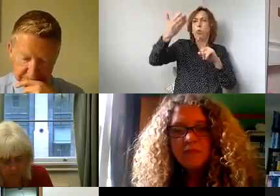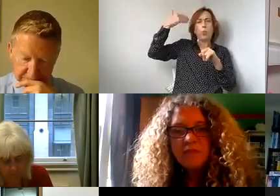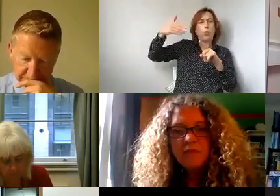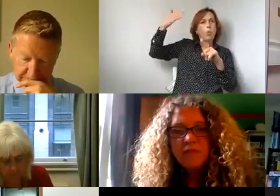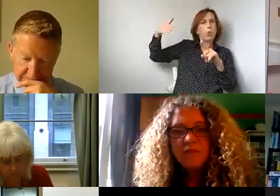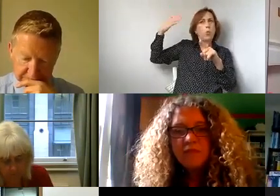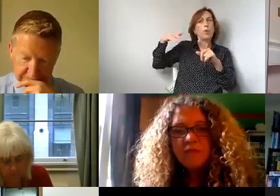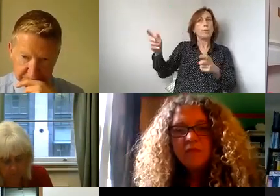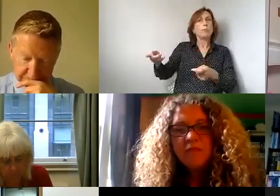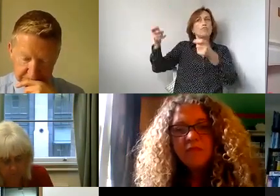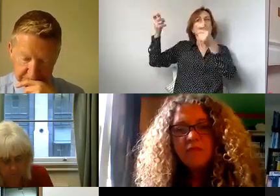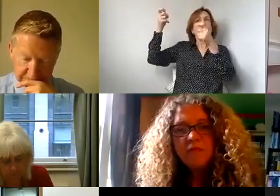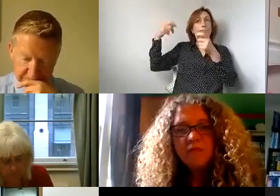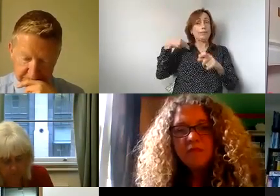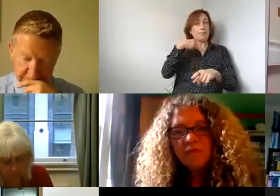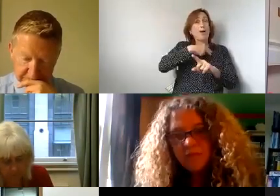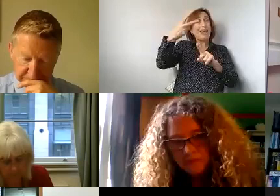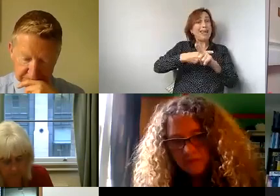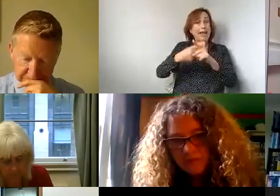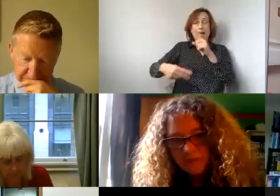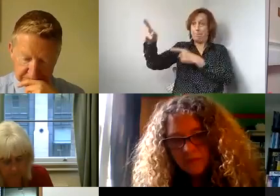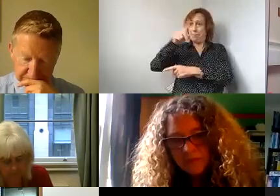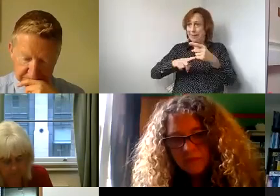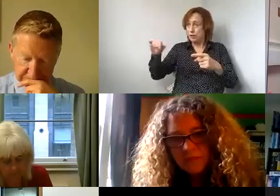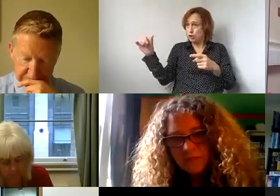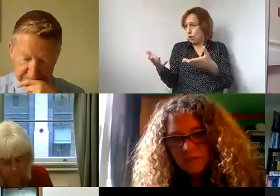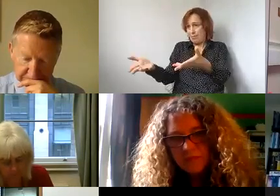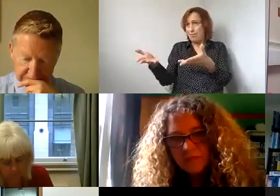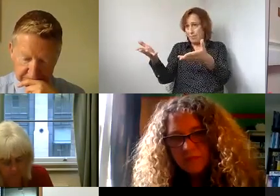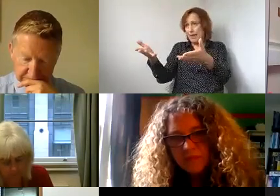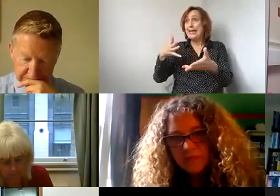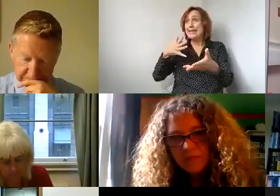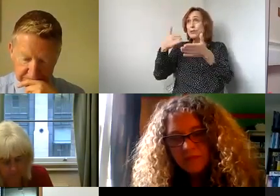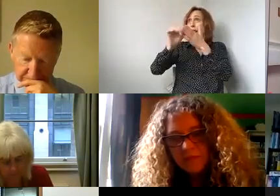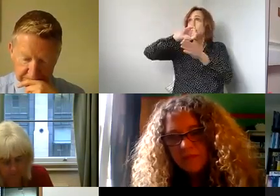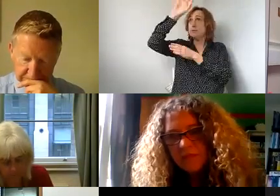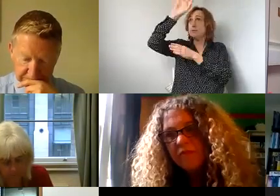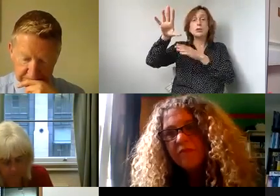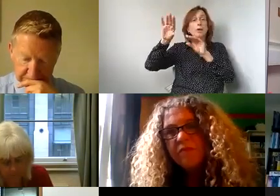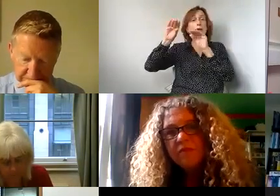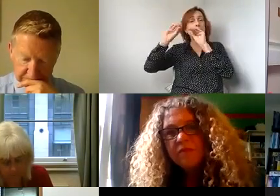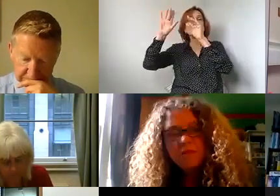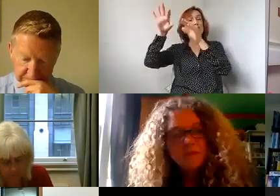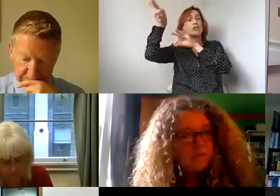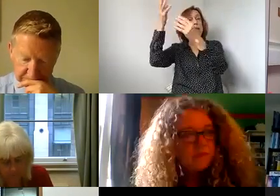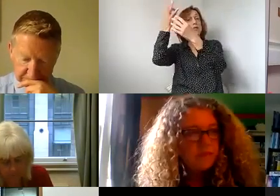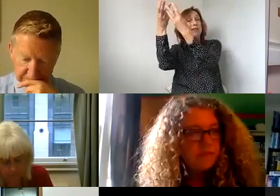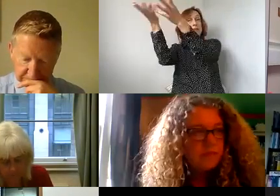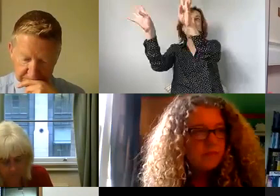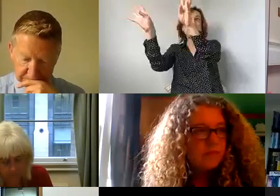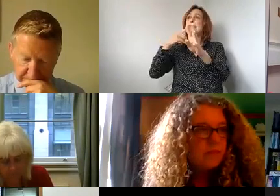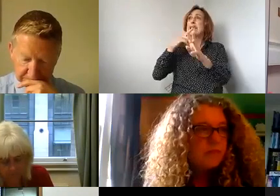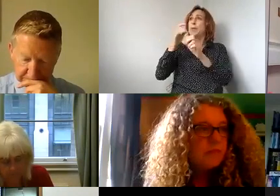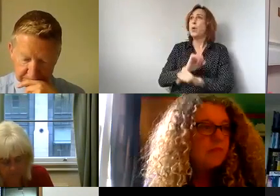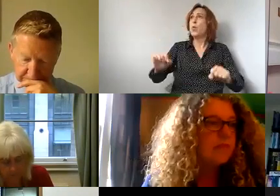it at the committee this morning, saying that we should be writing to the department saying that this is totally unacceptable. The department had indicated